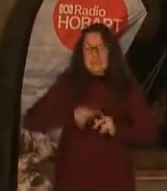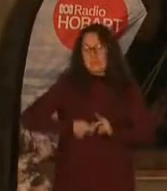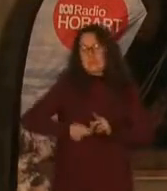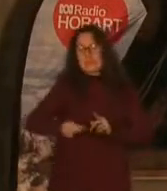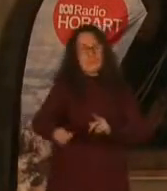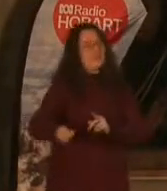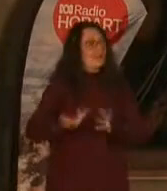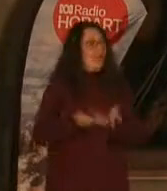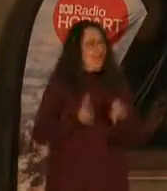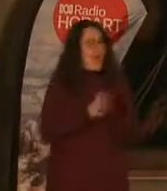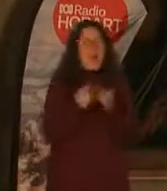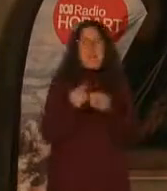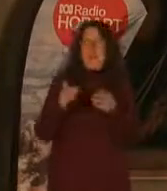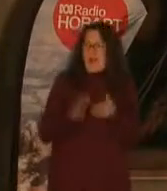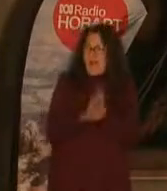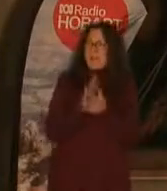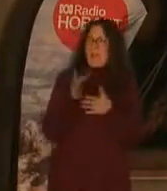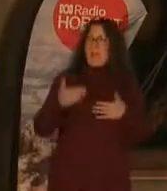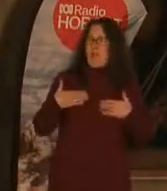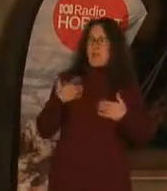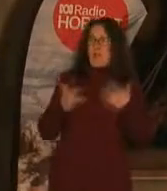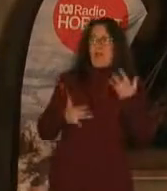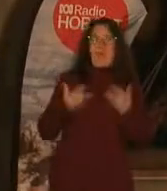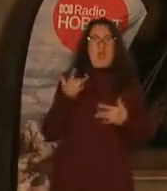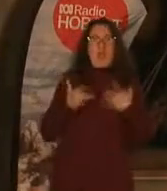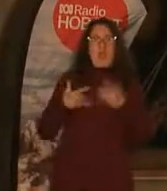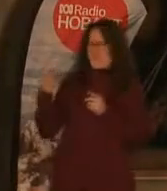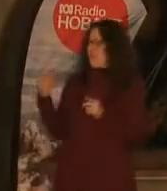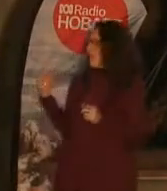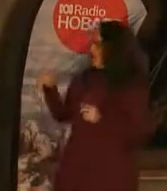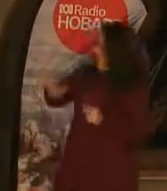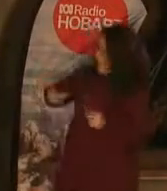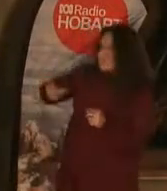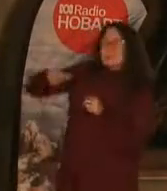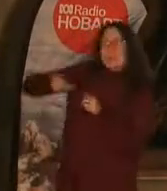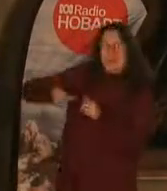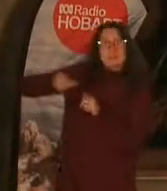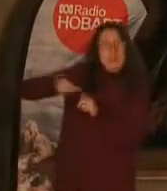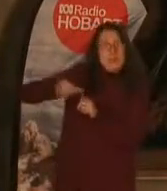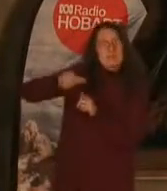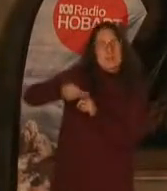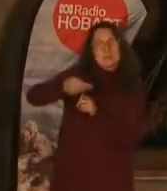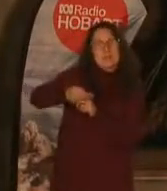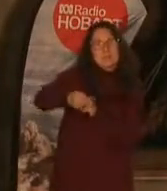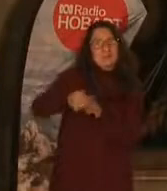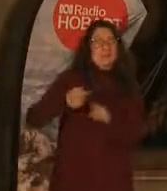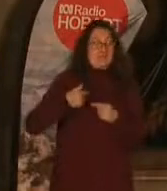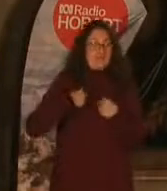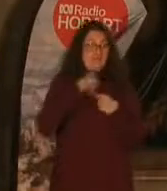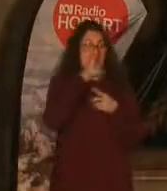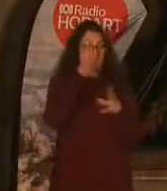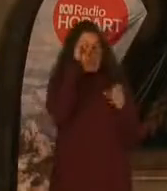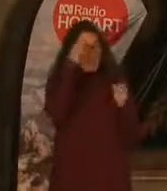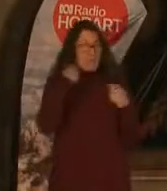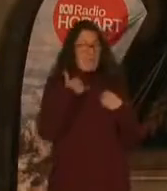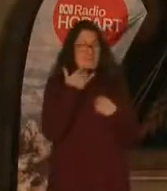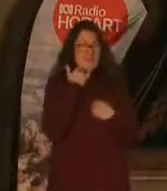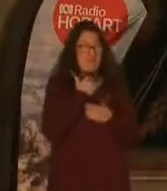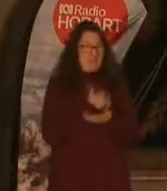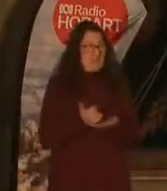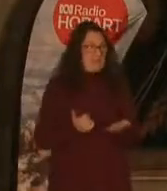here, was passed down through oral histories, and they were remembered. You know, I can't even remember my phone number half